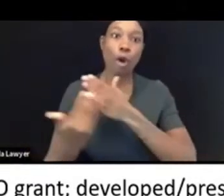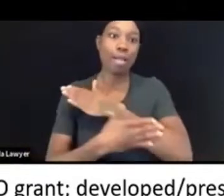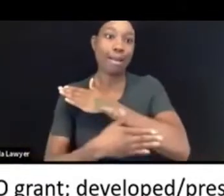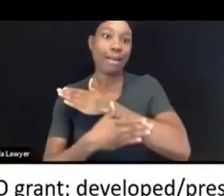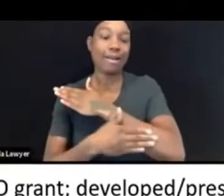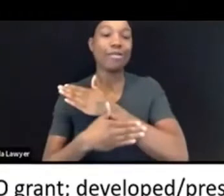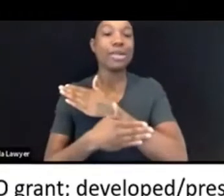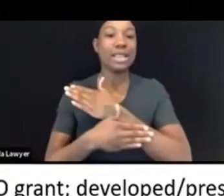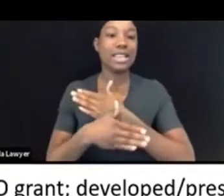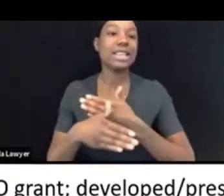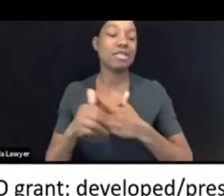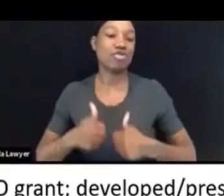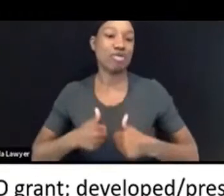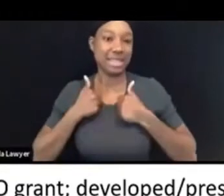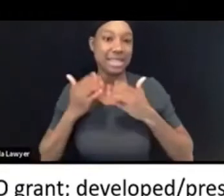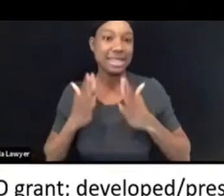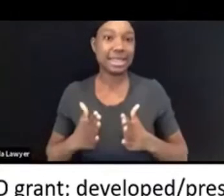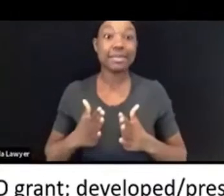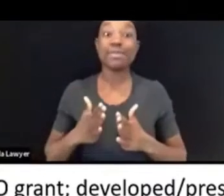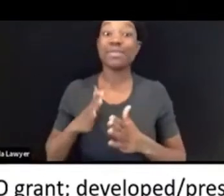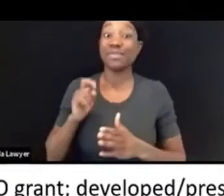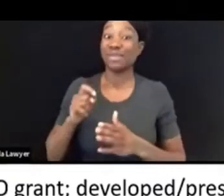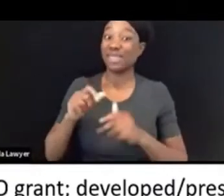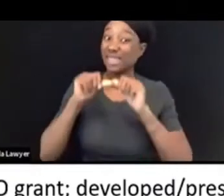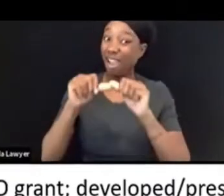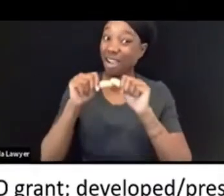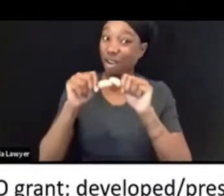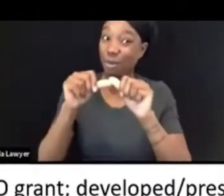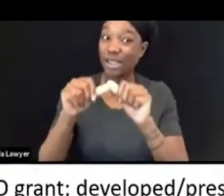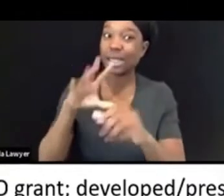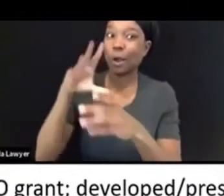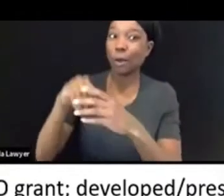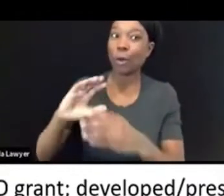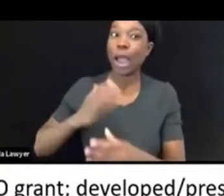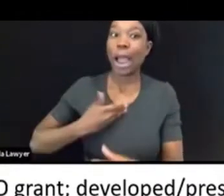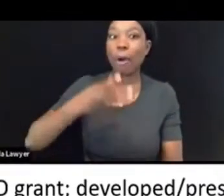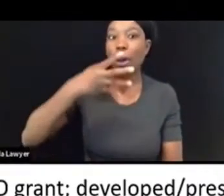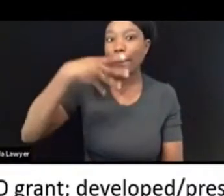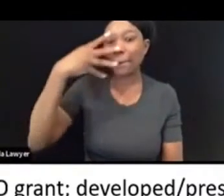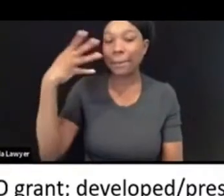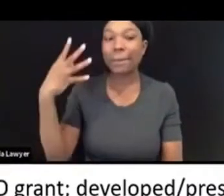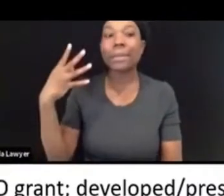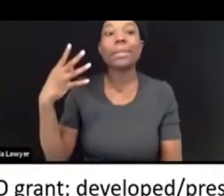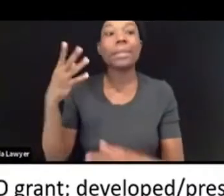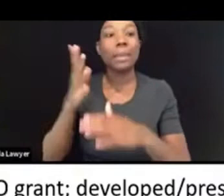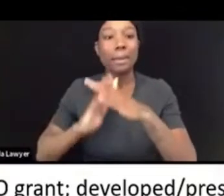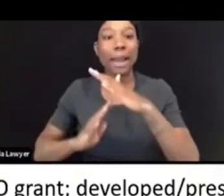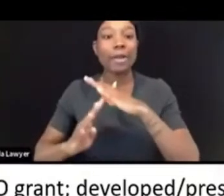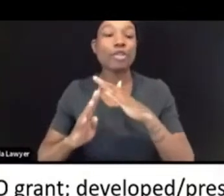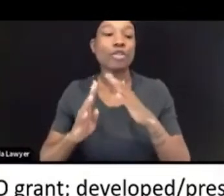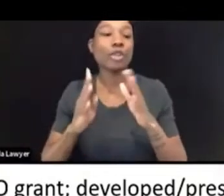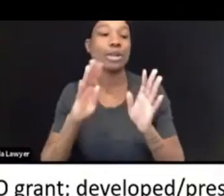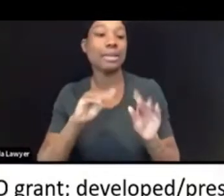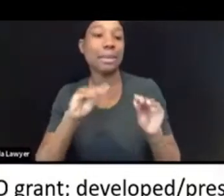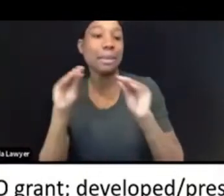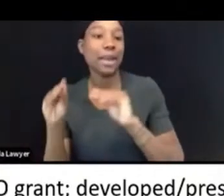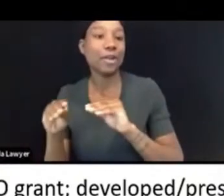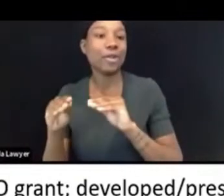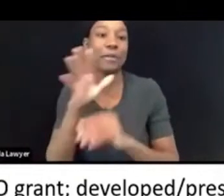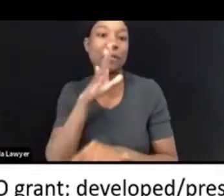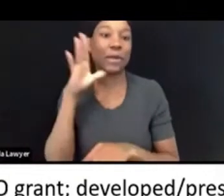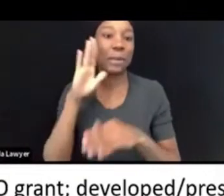our migrant farming communities besides what's listed there. Through our county chief of staff, we meet twice a week to identify where